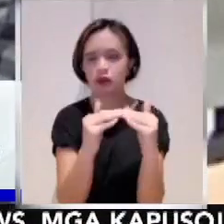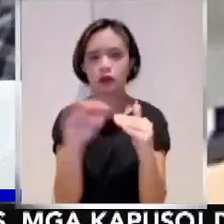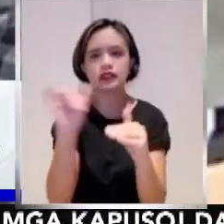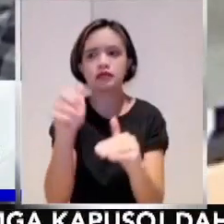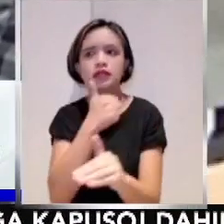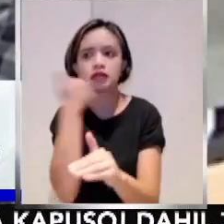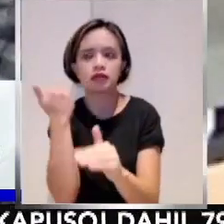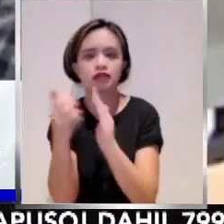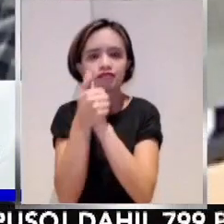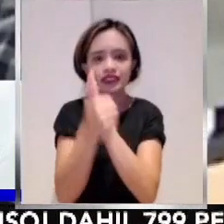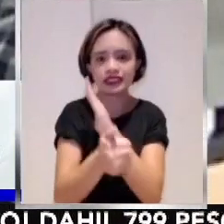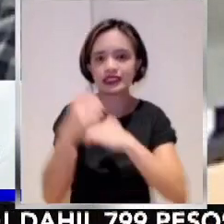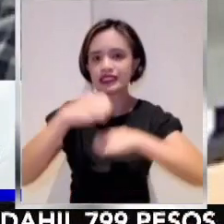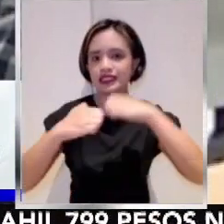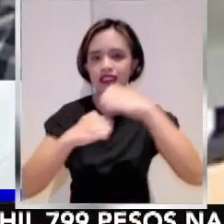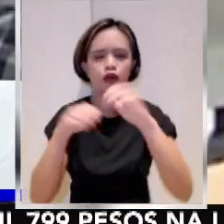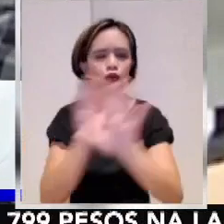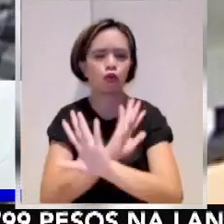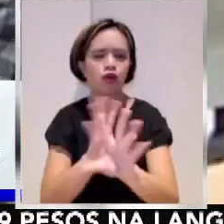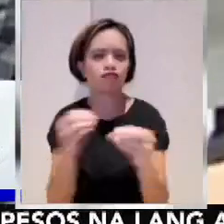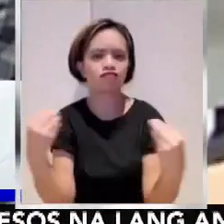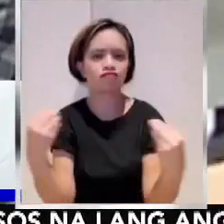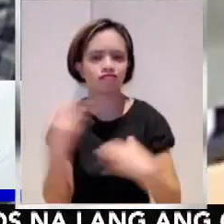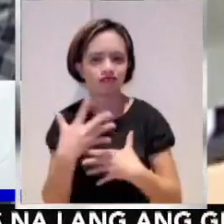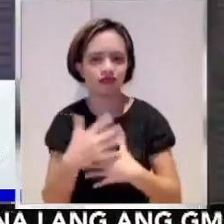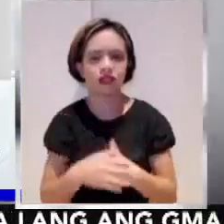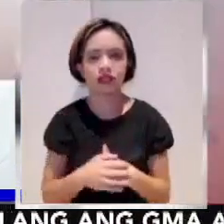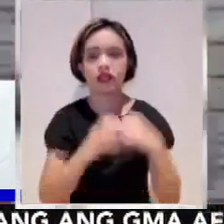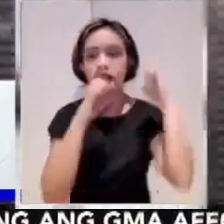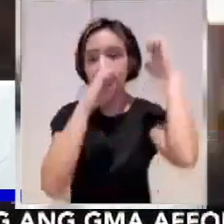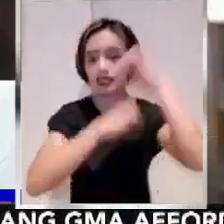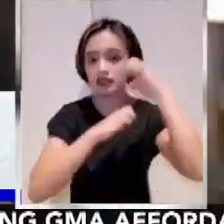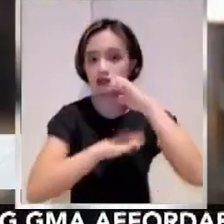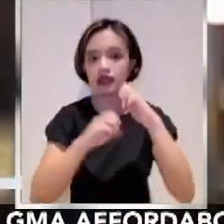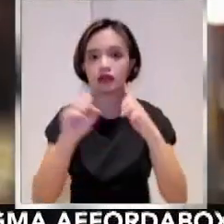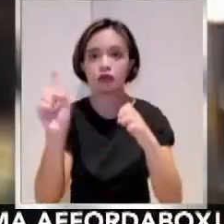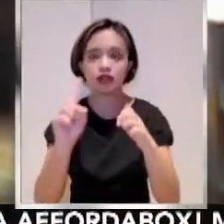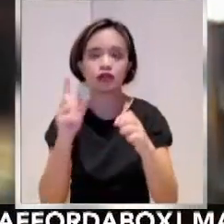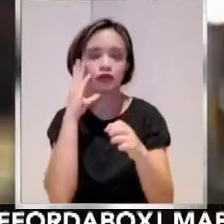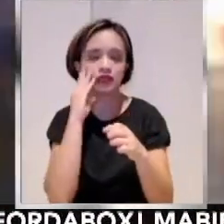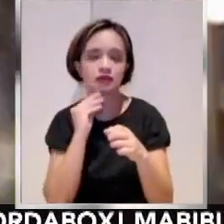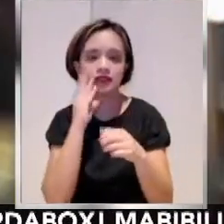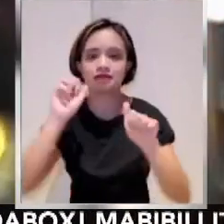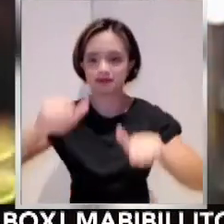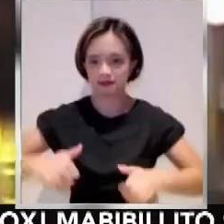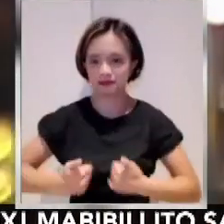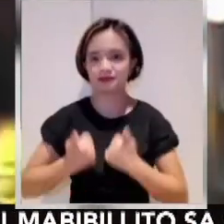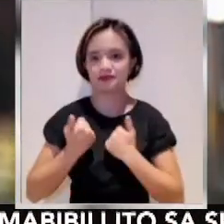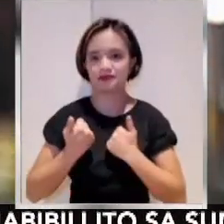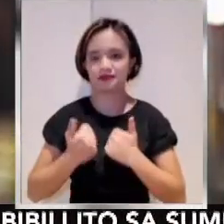students. Huwag po tayong matakot. Look forward on those challenges. Para sa GMA Regional TV at